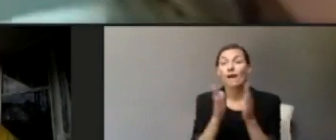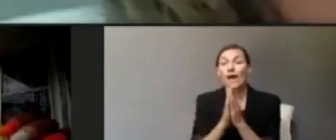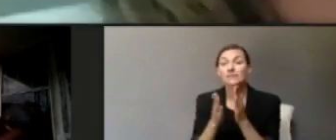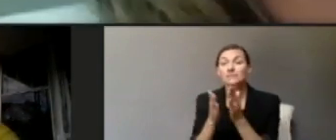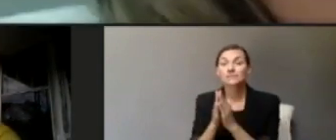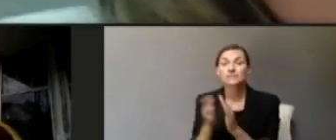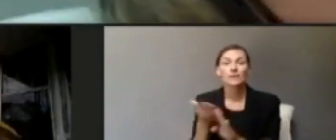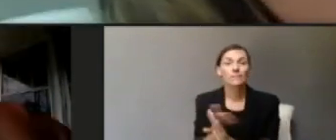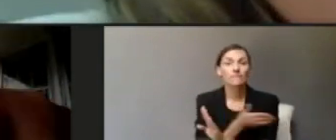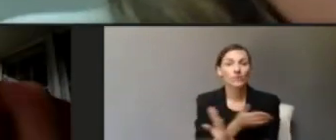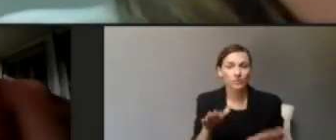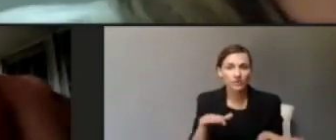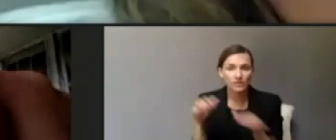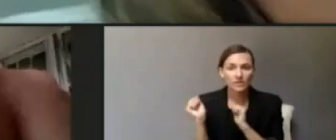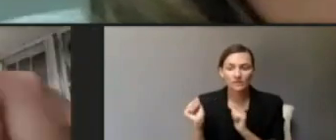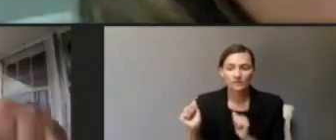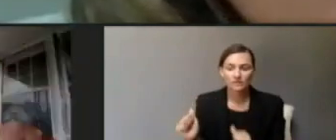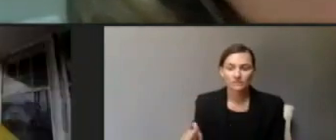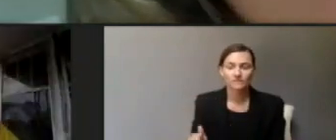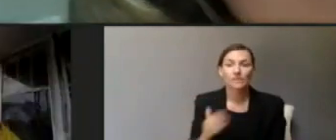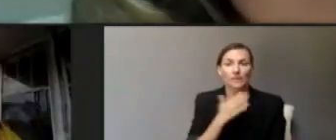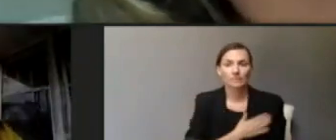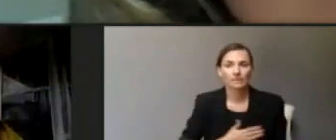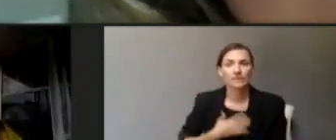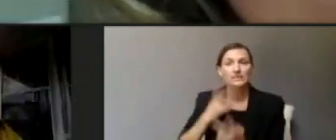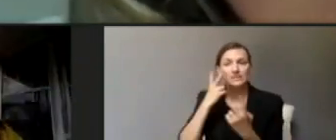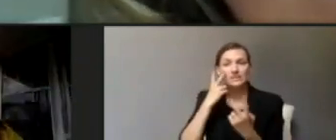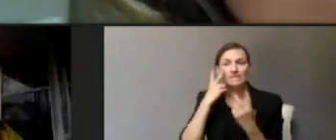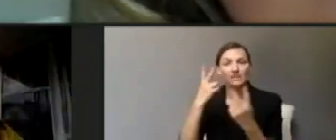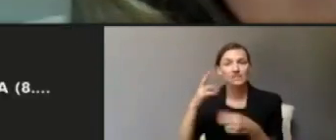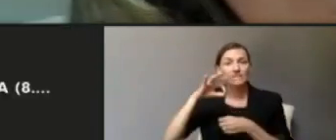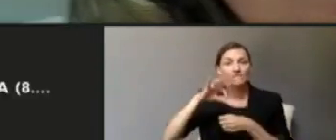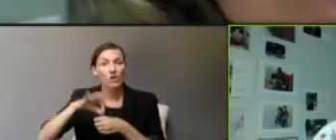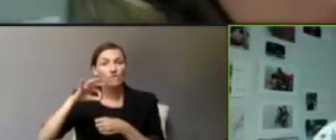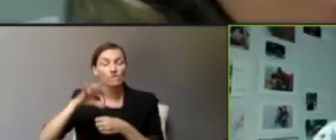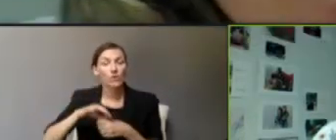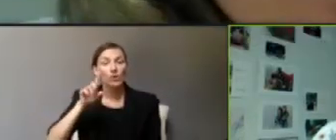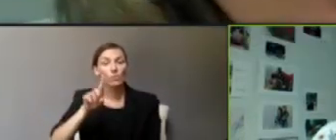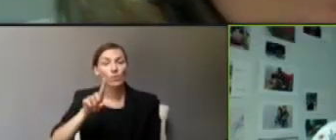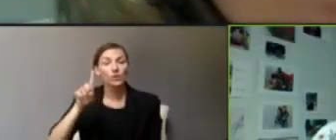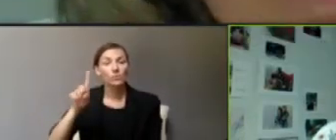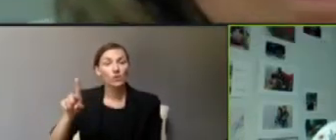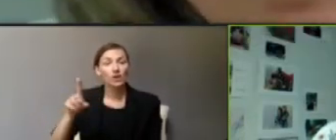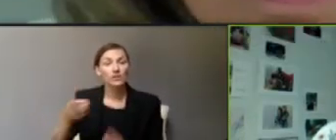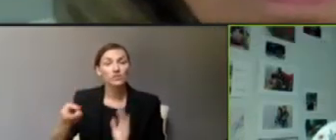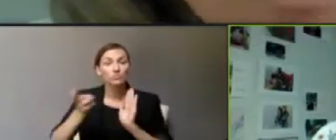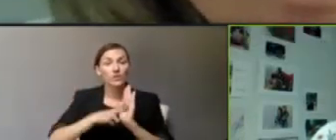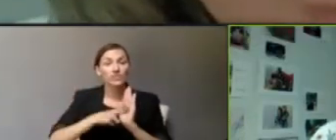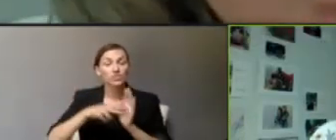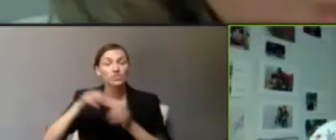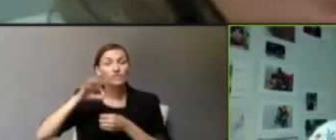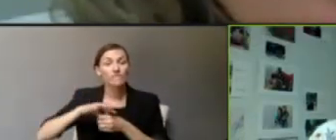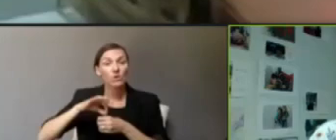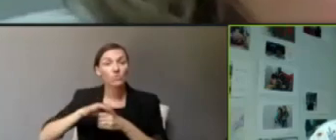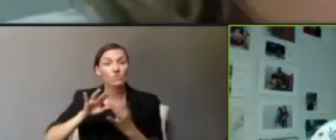go. First, please visit Vote 411 to register to vote